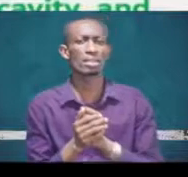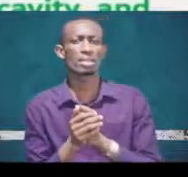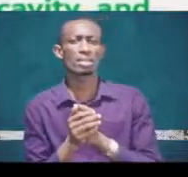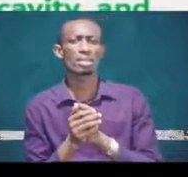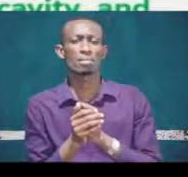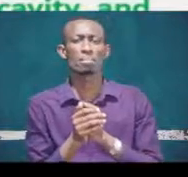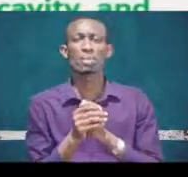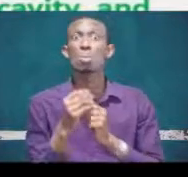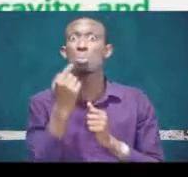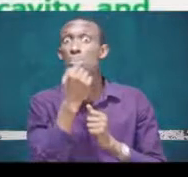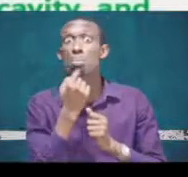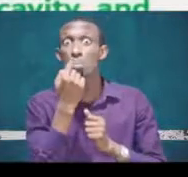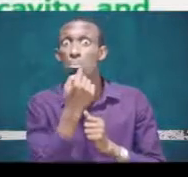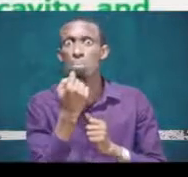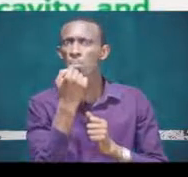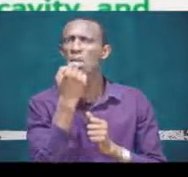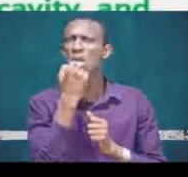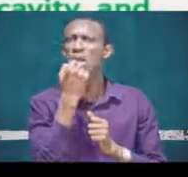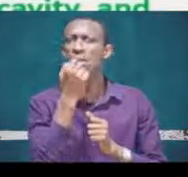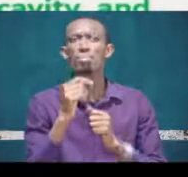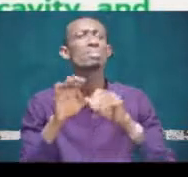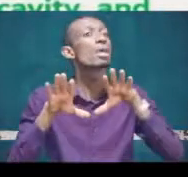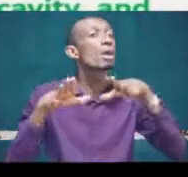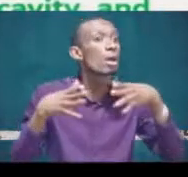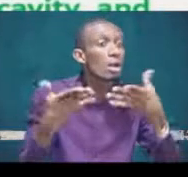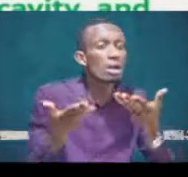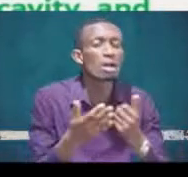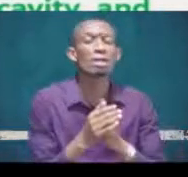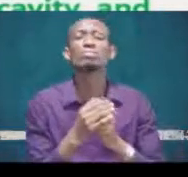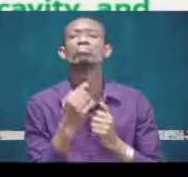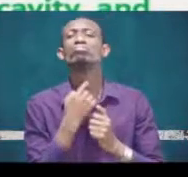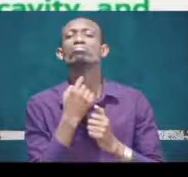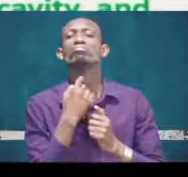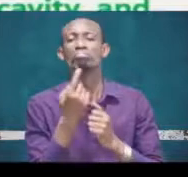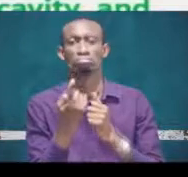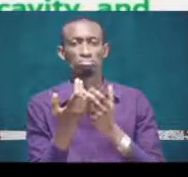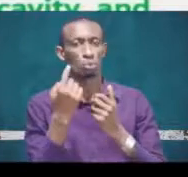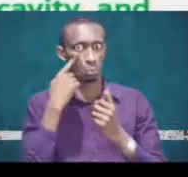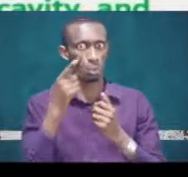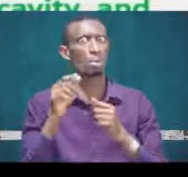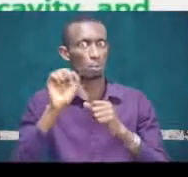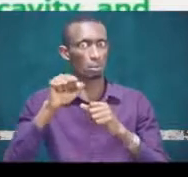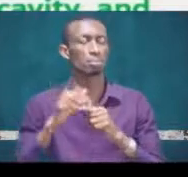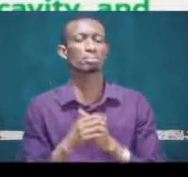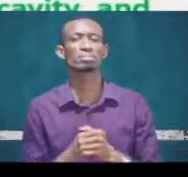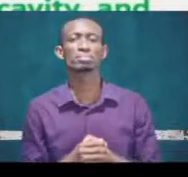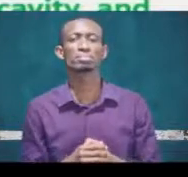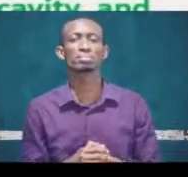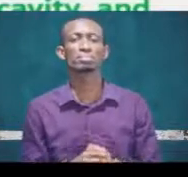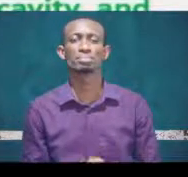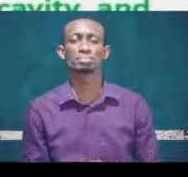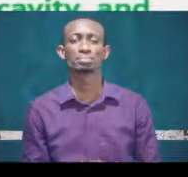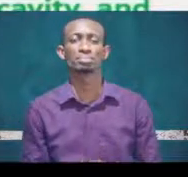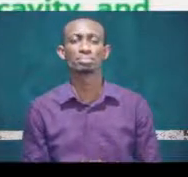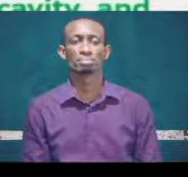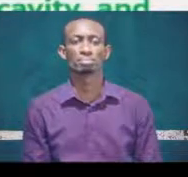that means in the mouth, or in the throat or pharynx. That's where we can find stratified